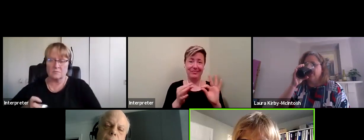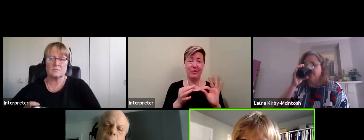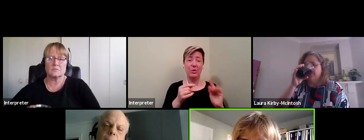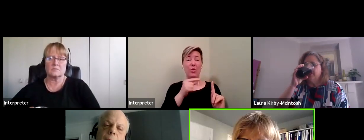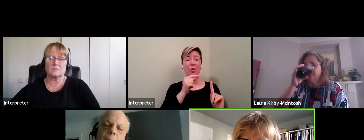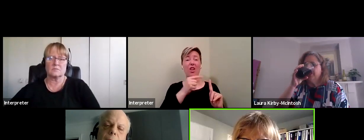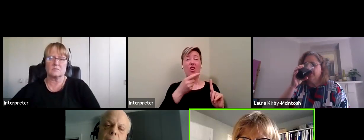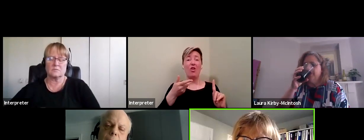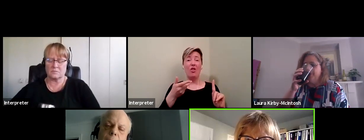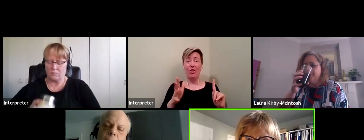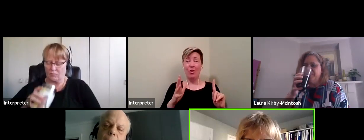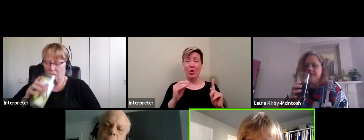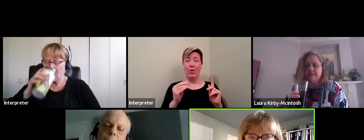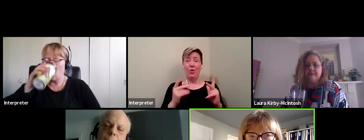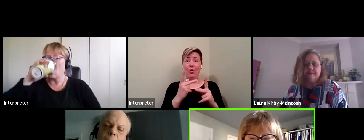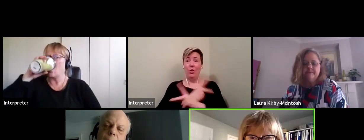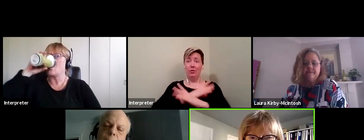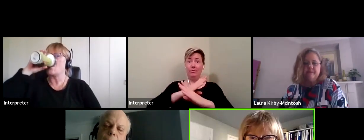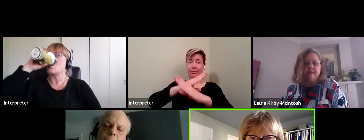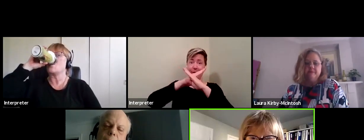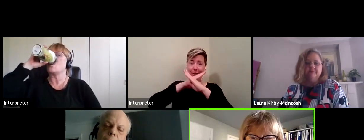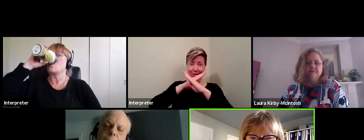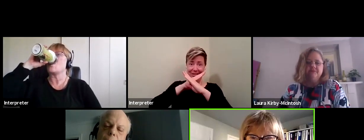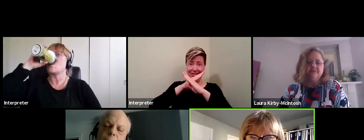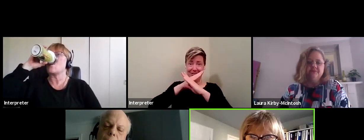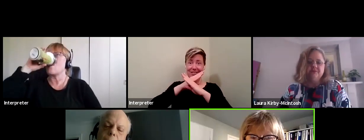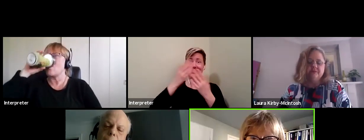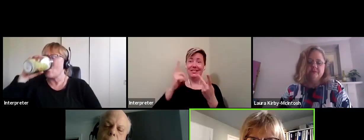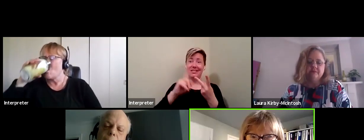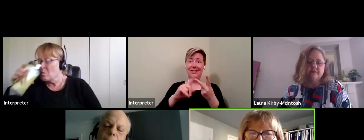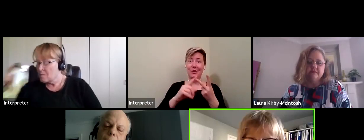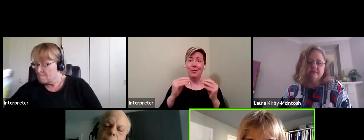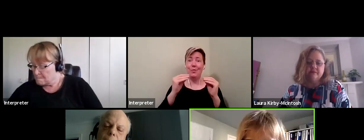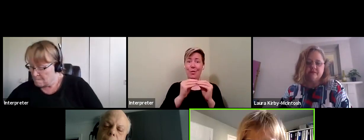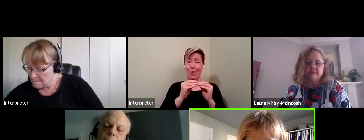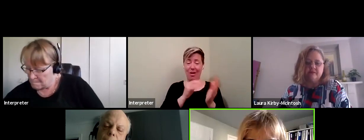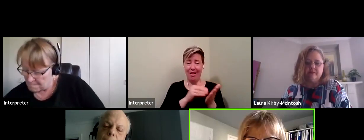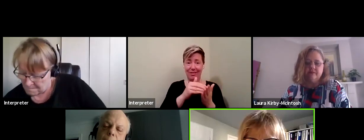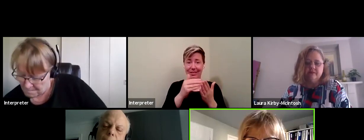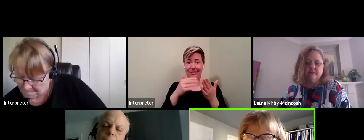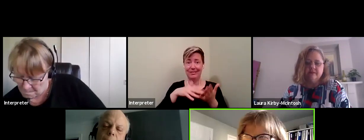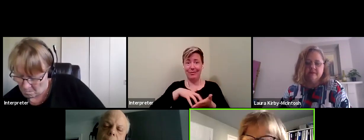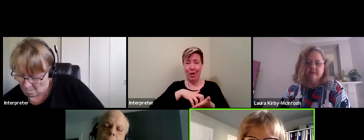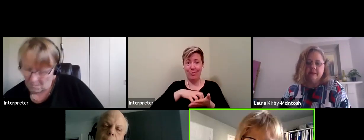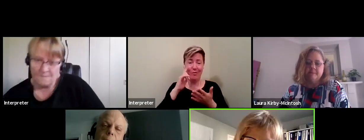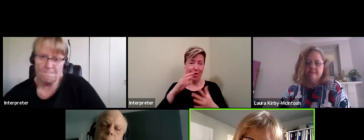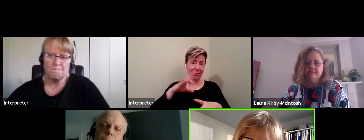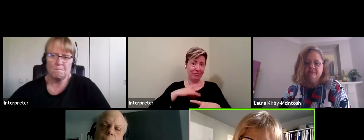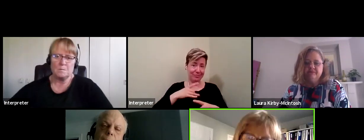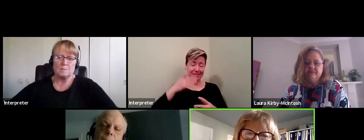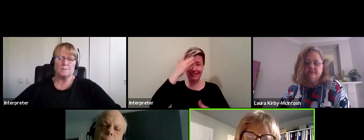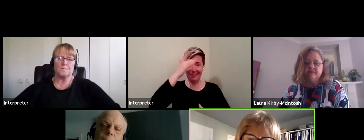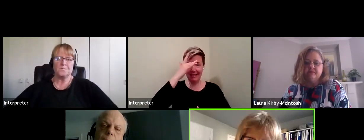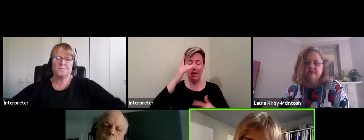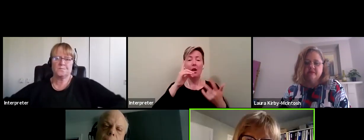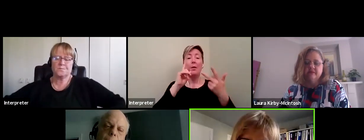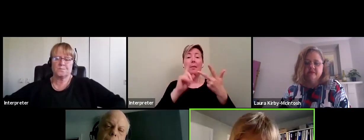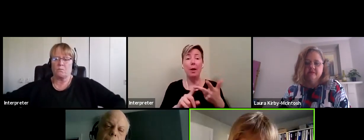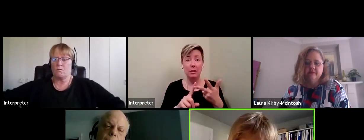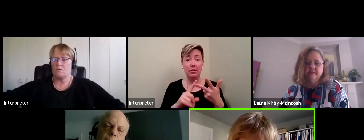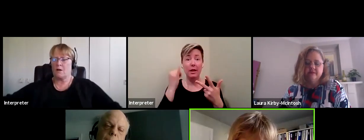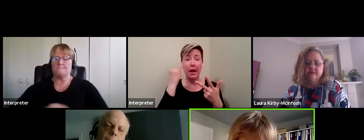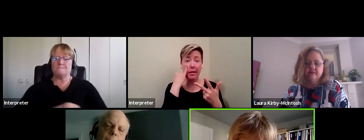having to, on top of that, teach somebody how to provide them with the service when they have